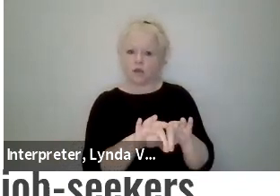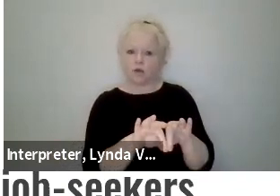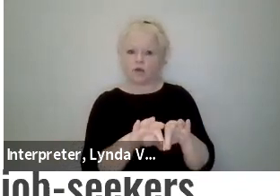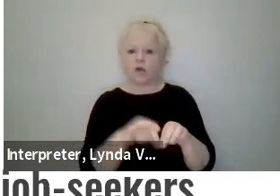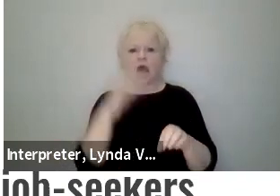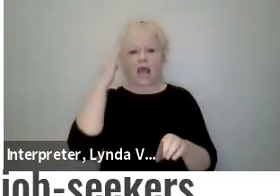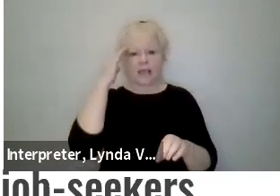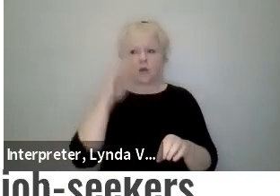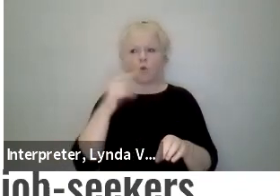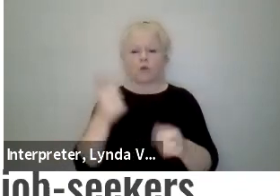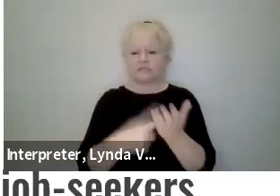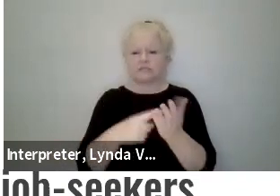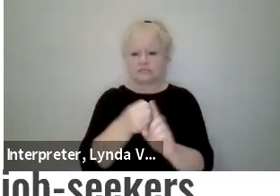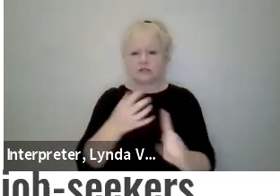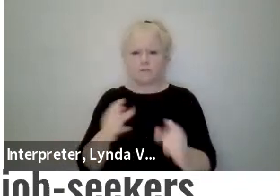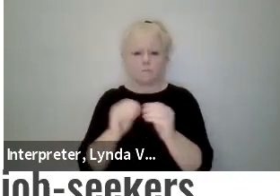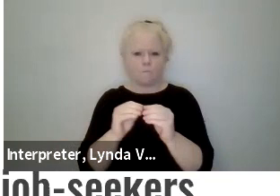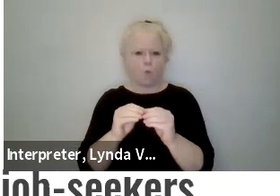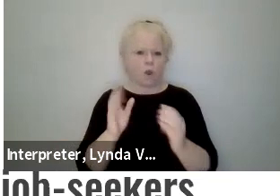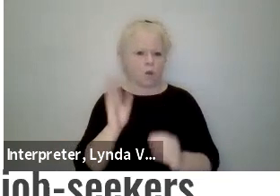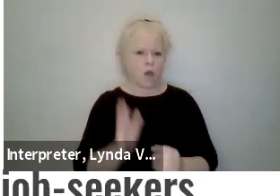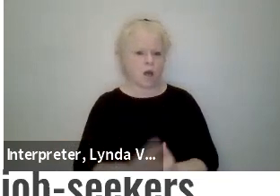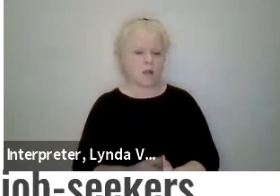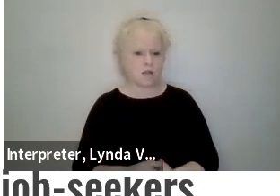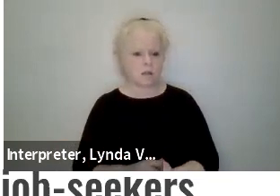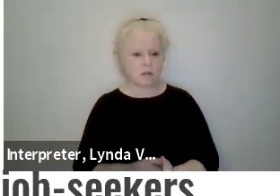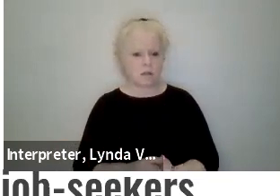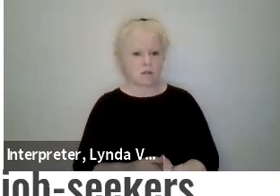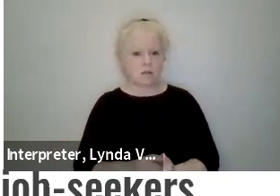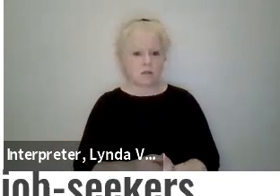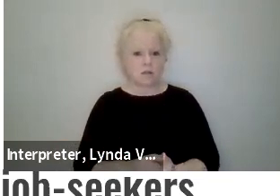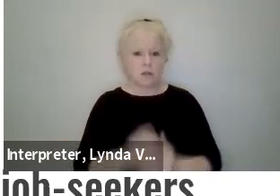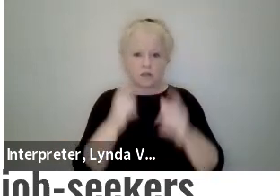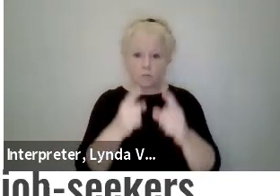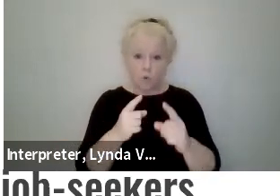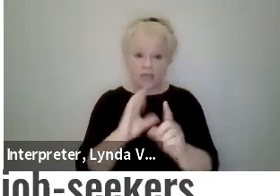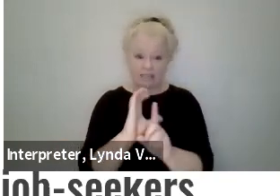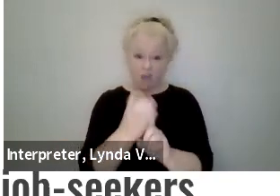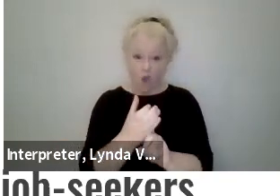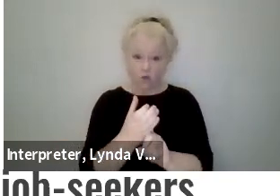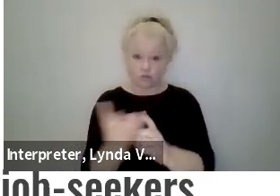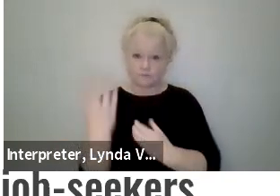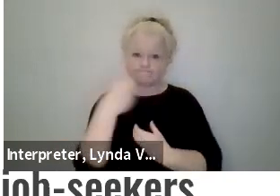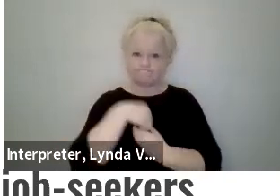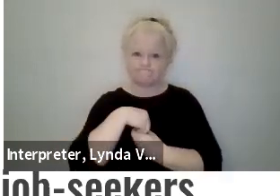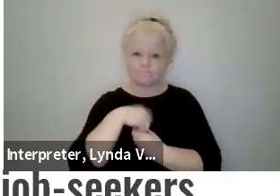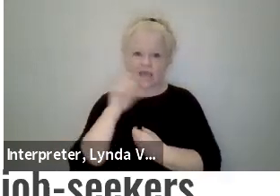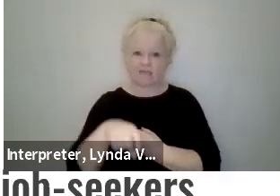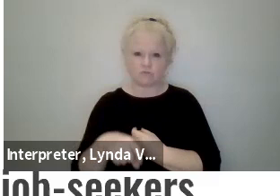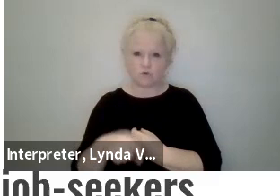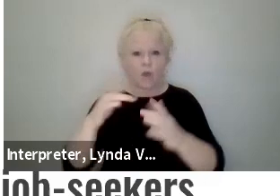bit later, to make sure that a culture is adopted, because diversity includes